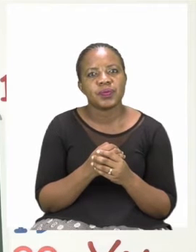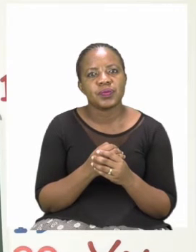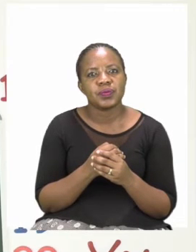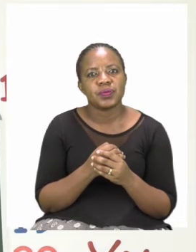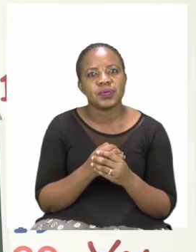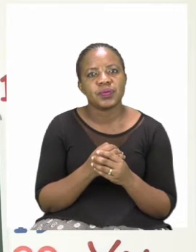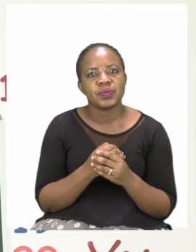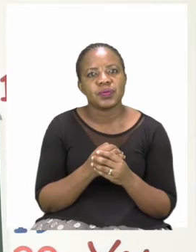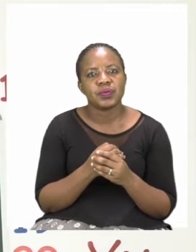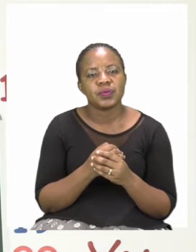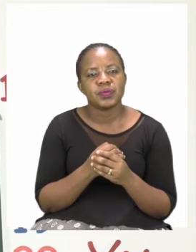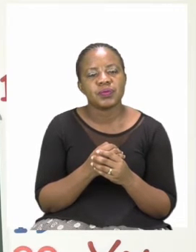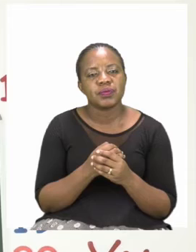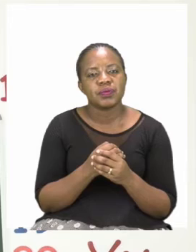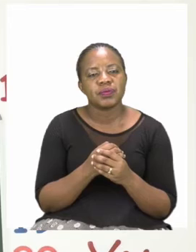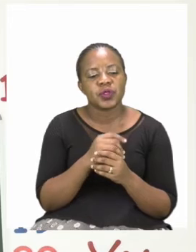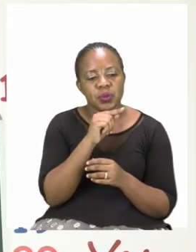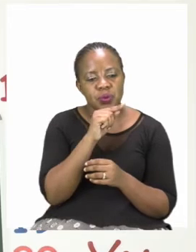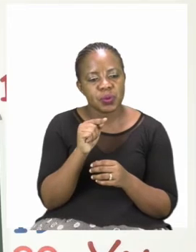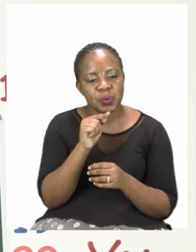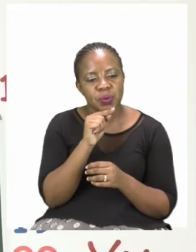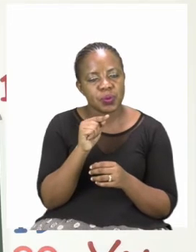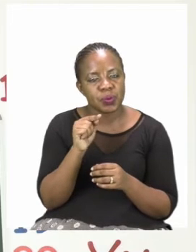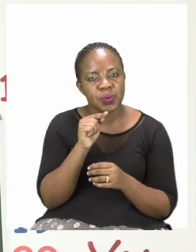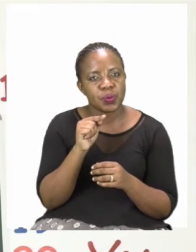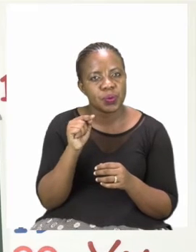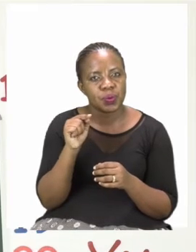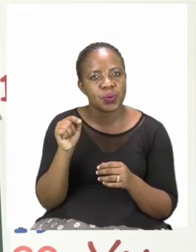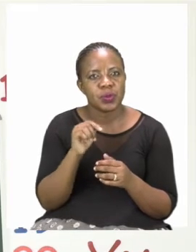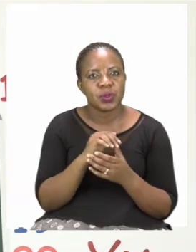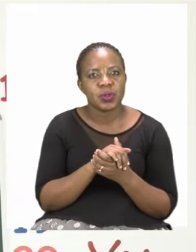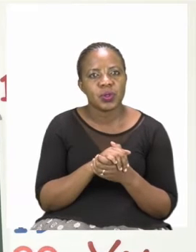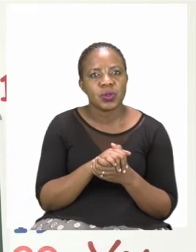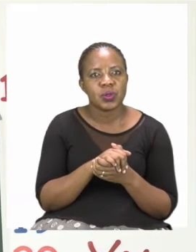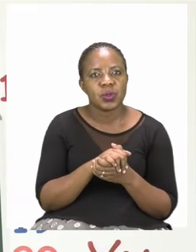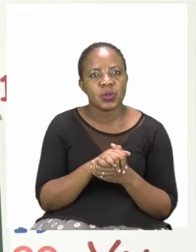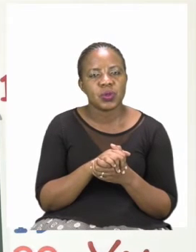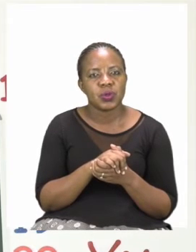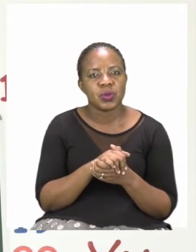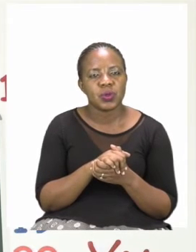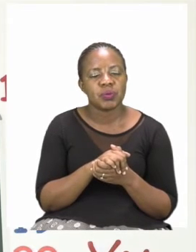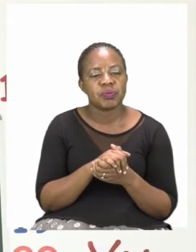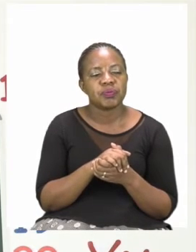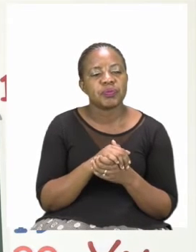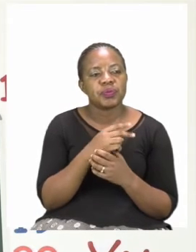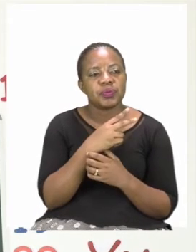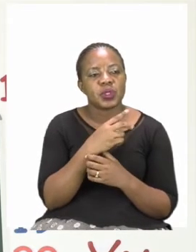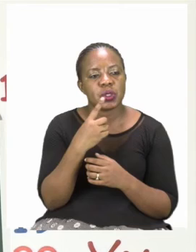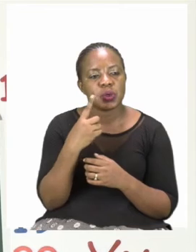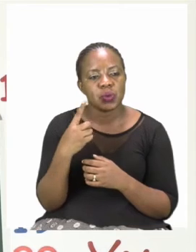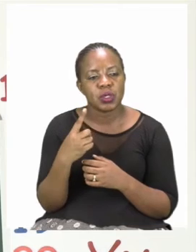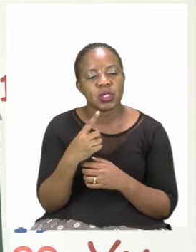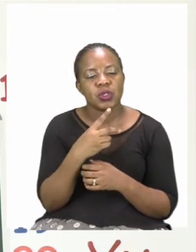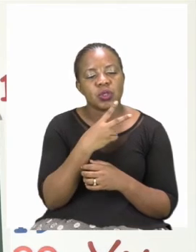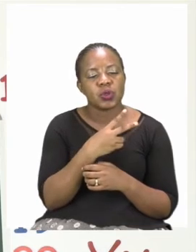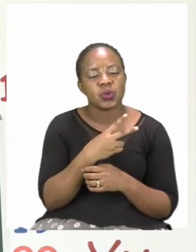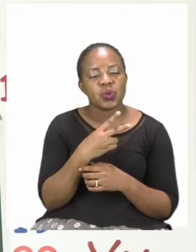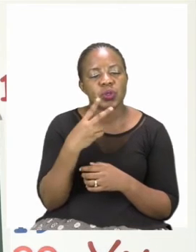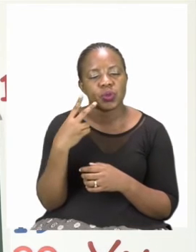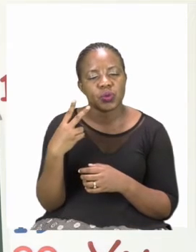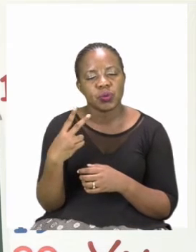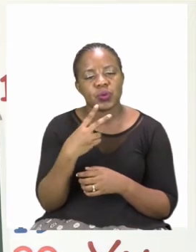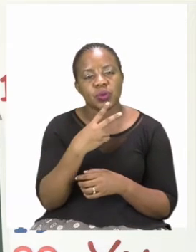paint, and I have some here. This is purple paint, and I have been busy trying